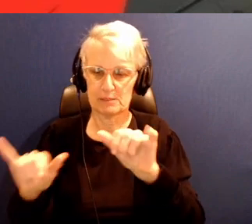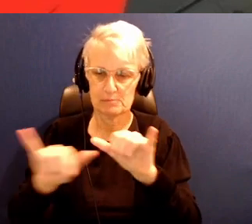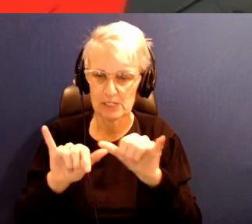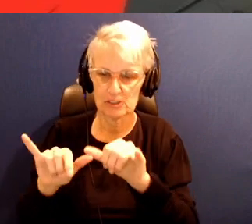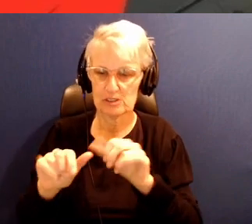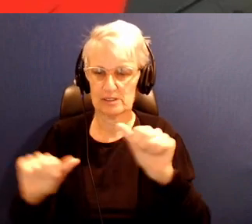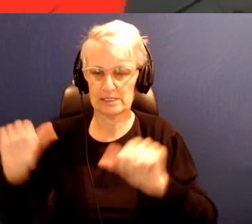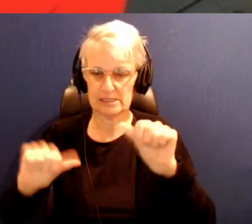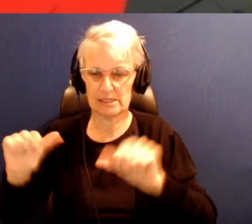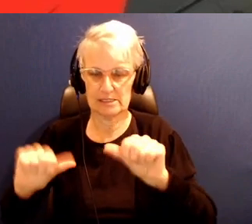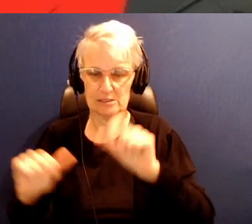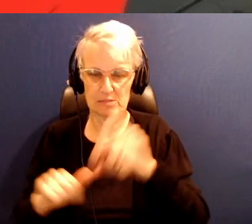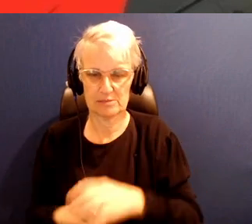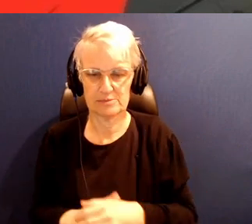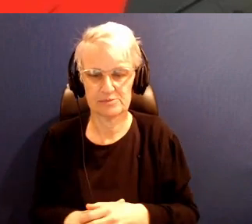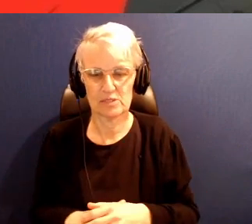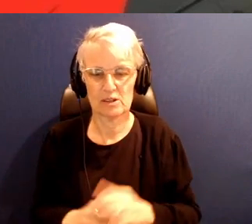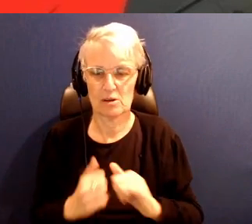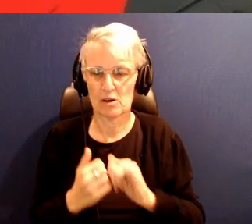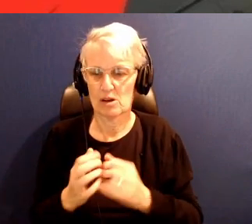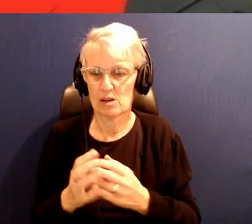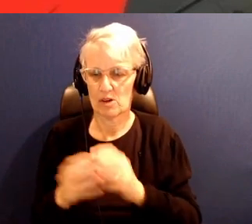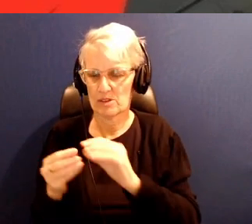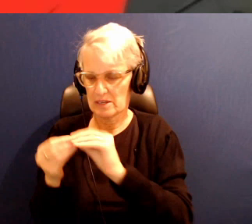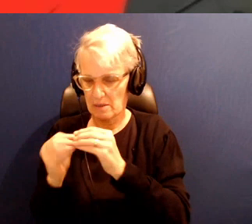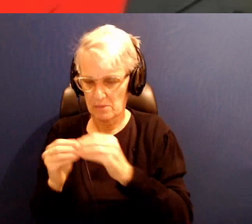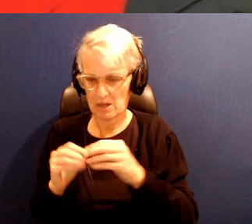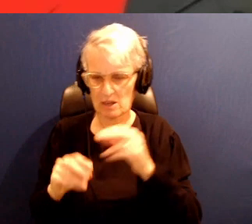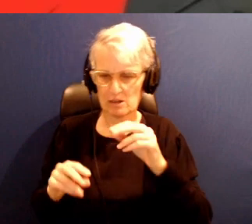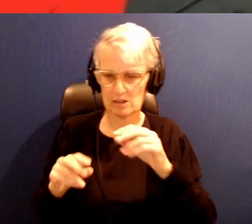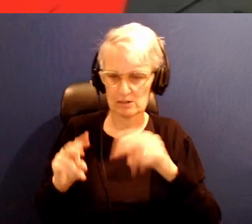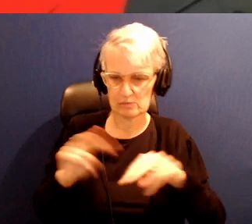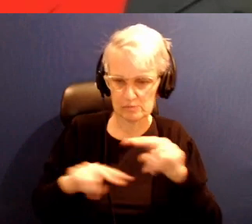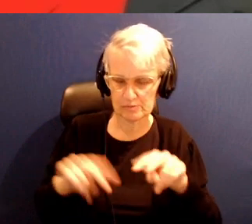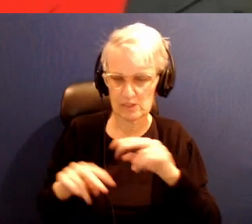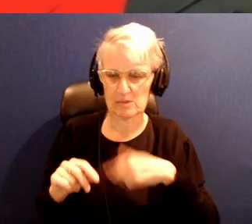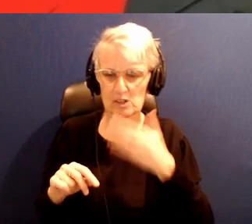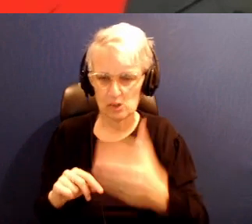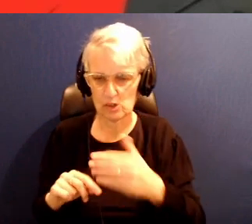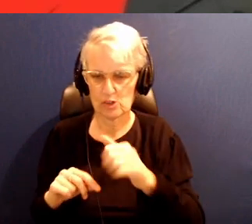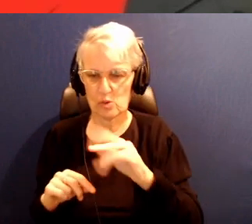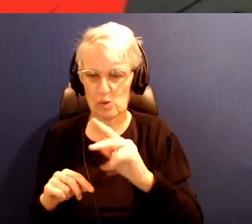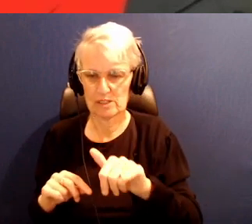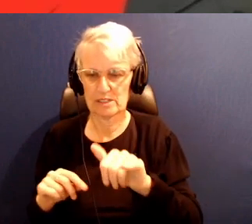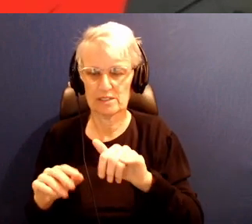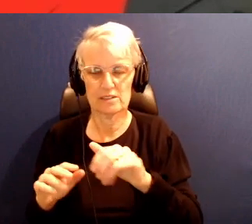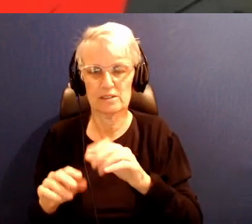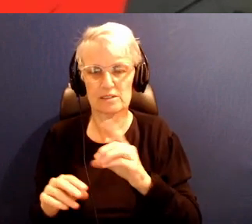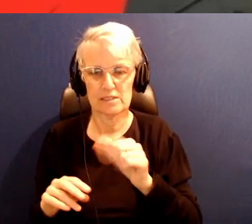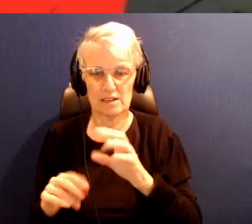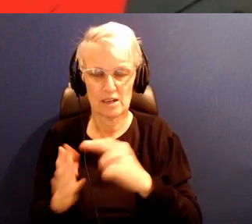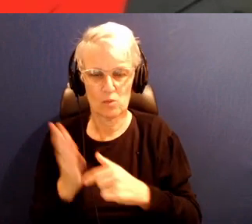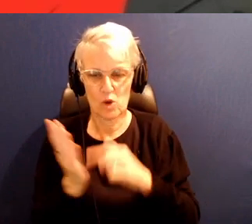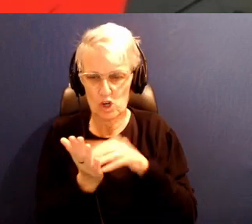assessed. Both qualitative and quantitative assessment must be informed by good quality data and